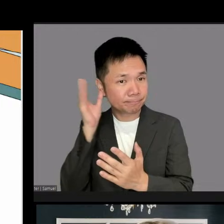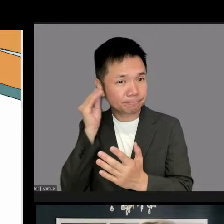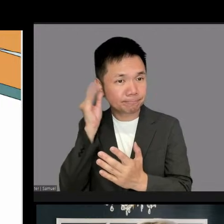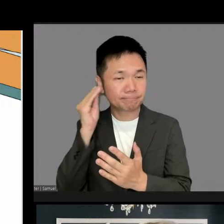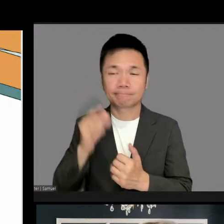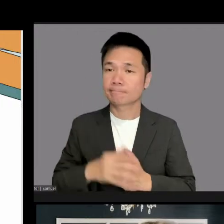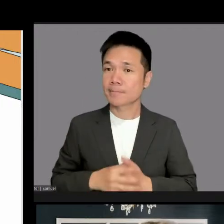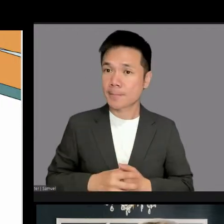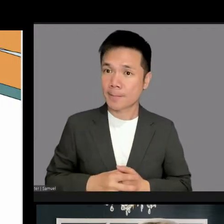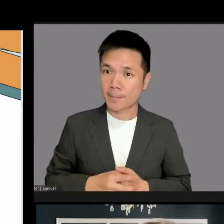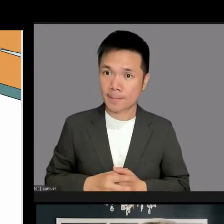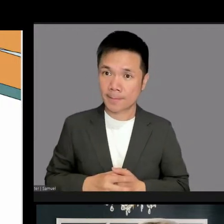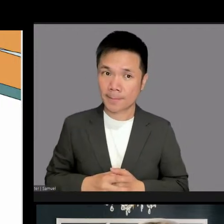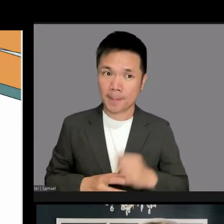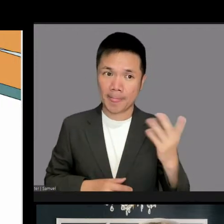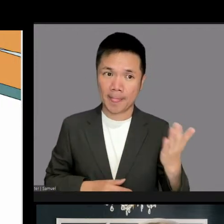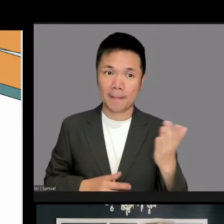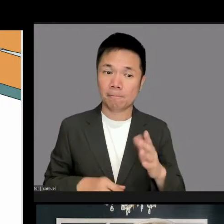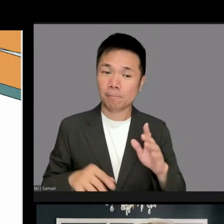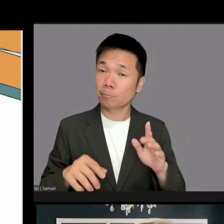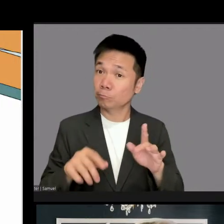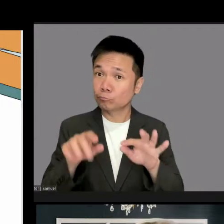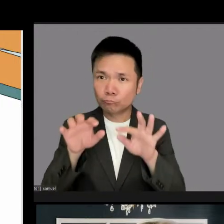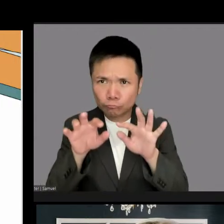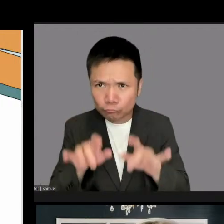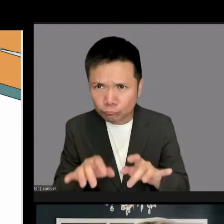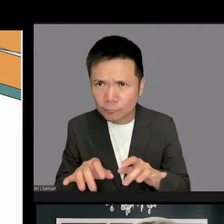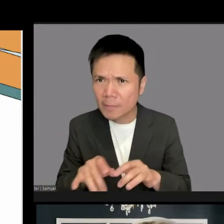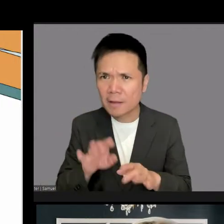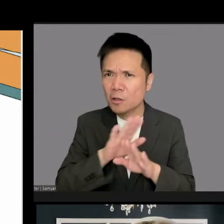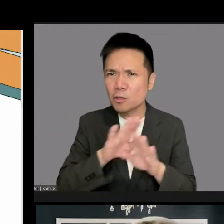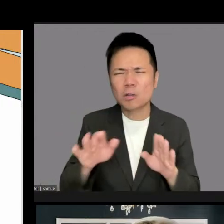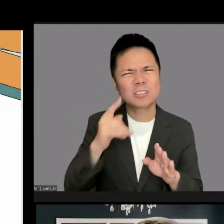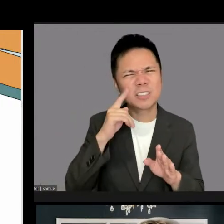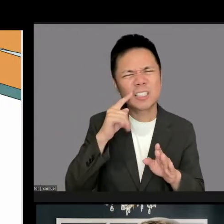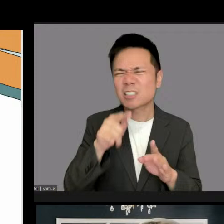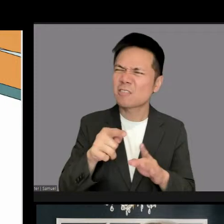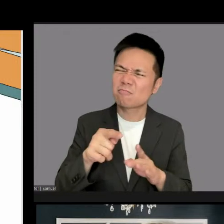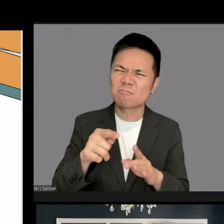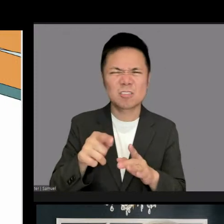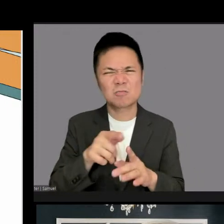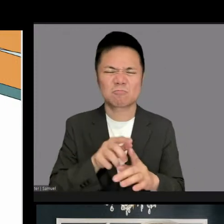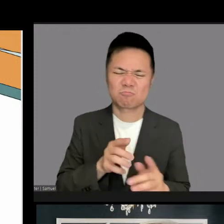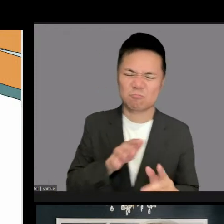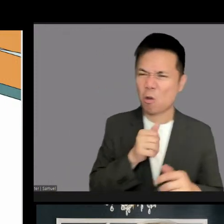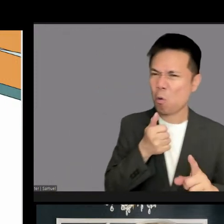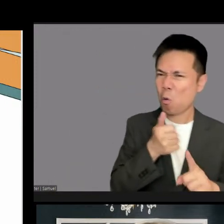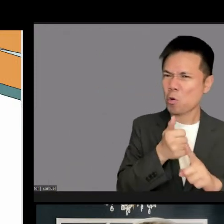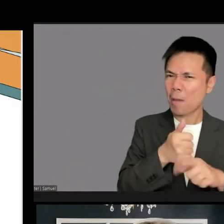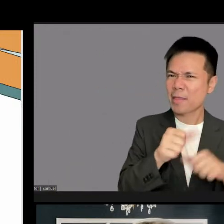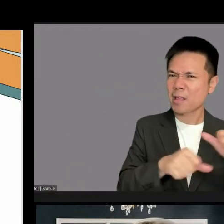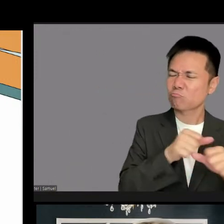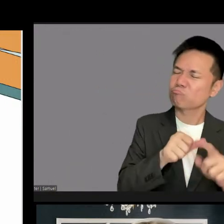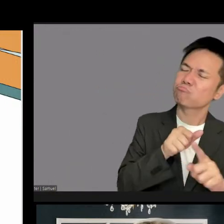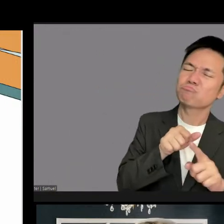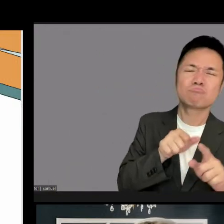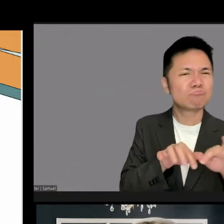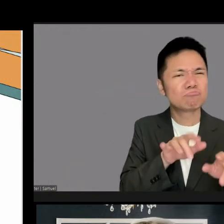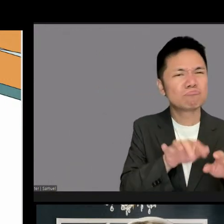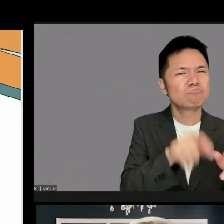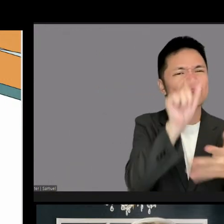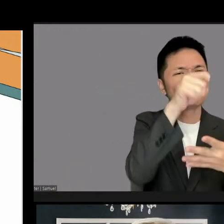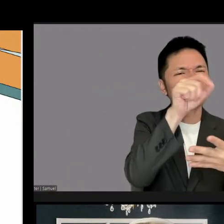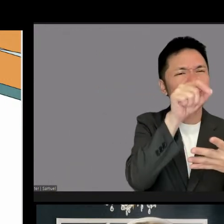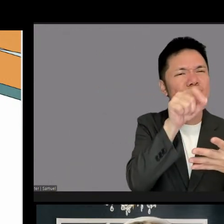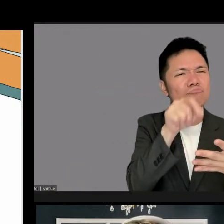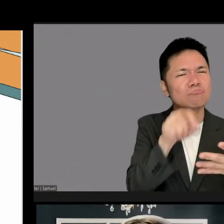testing, you're not just relying on what an automated tool is telling you. You're an imperfect human interacting